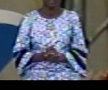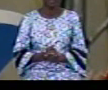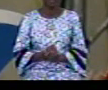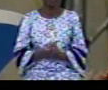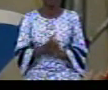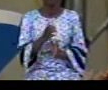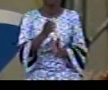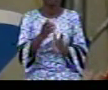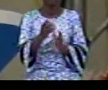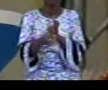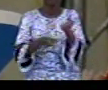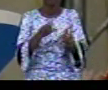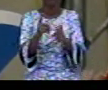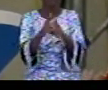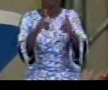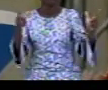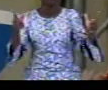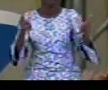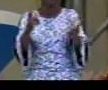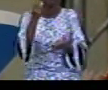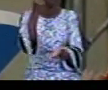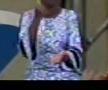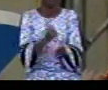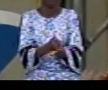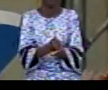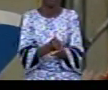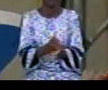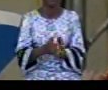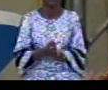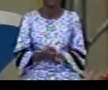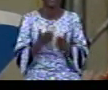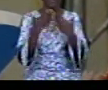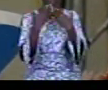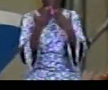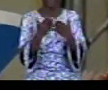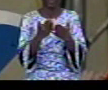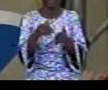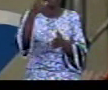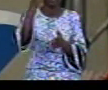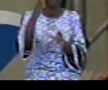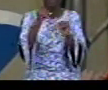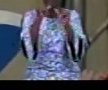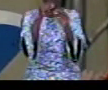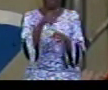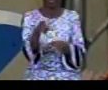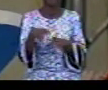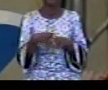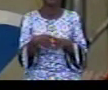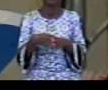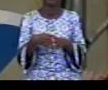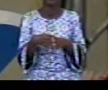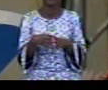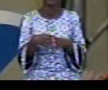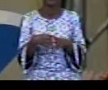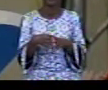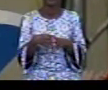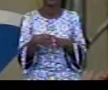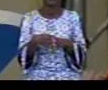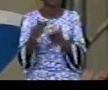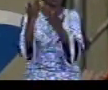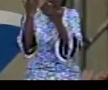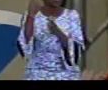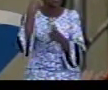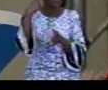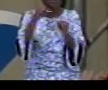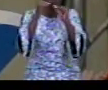Global amen. Thank you. God bless you. And wait for the